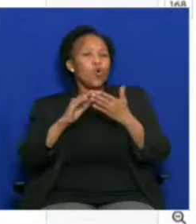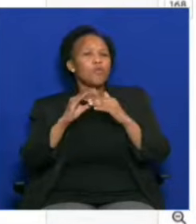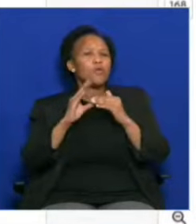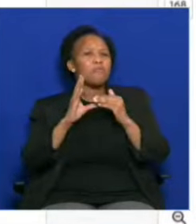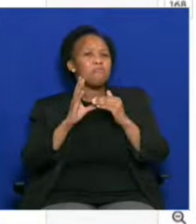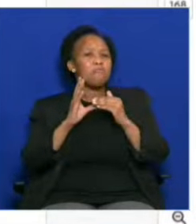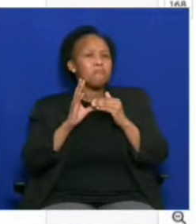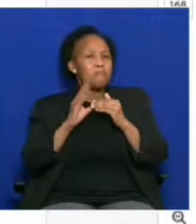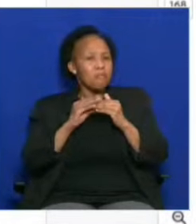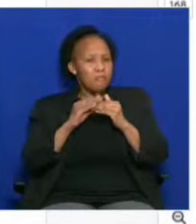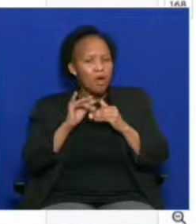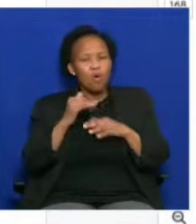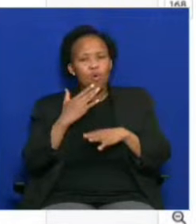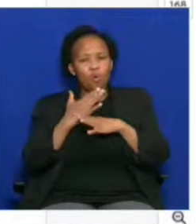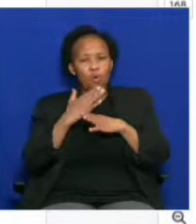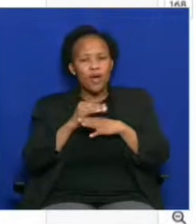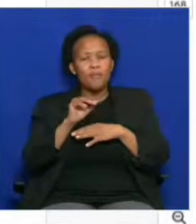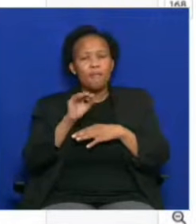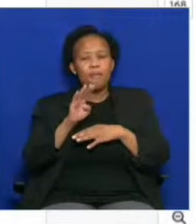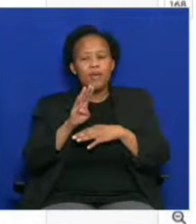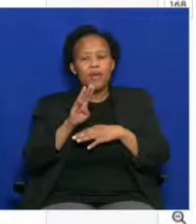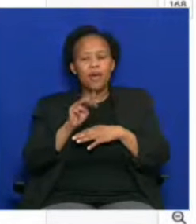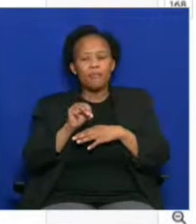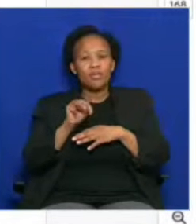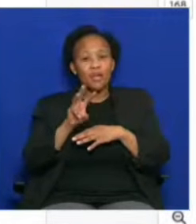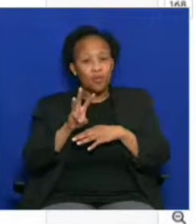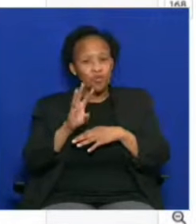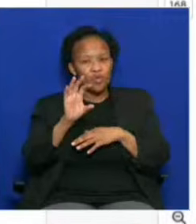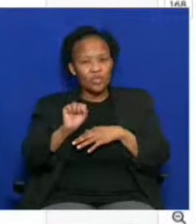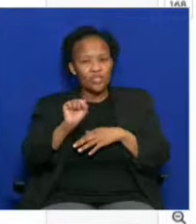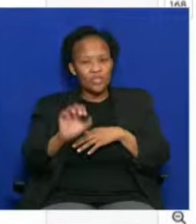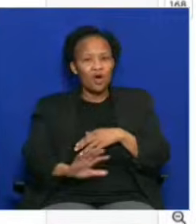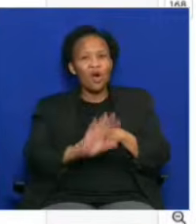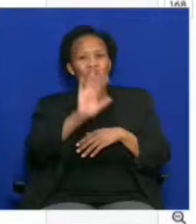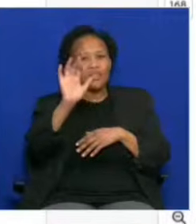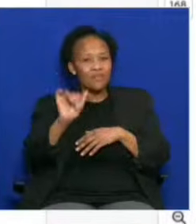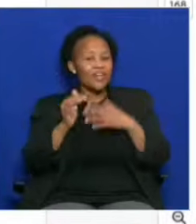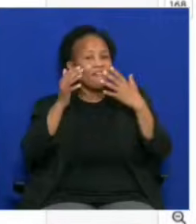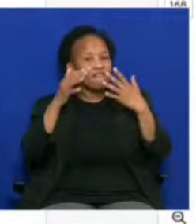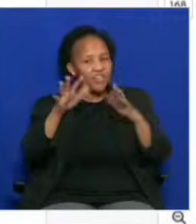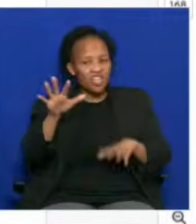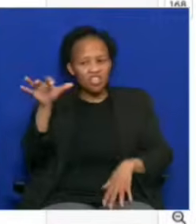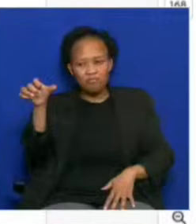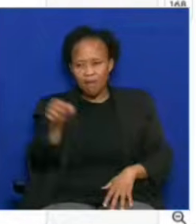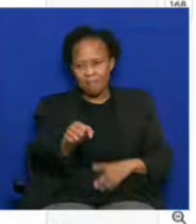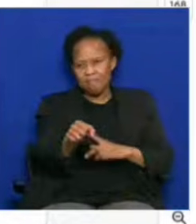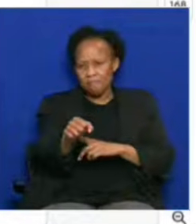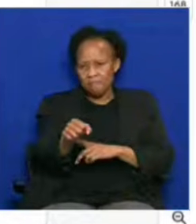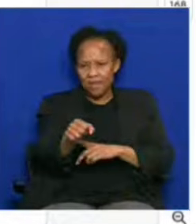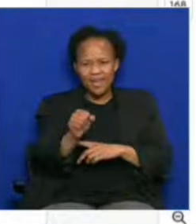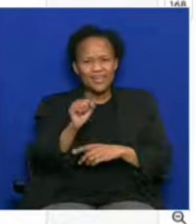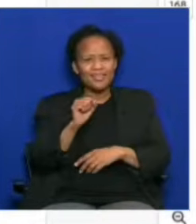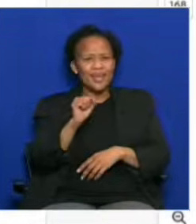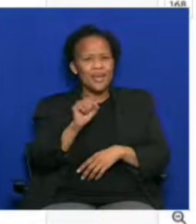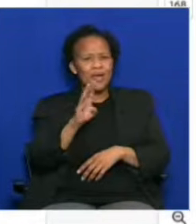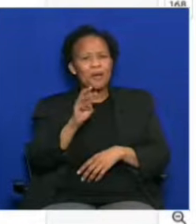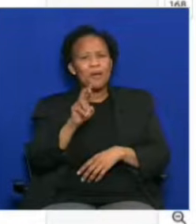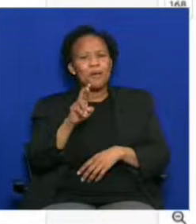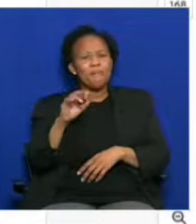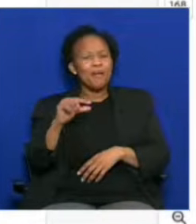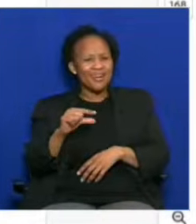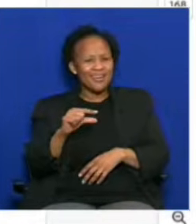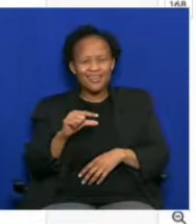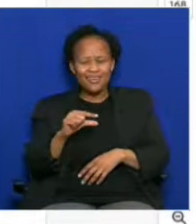being appointed as a brigadier in South Africa. She apparently has no policing experience and